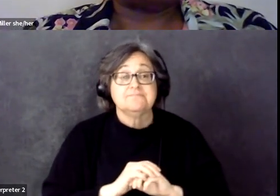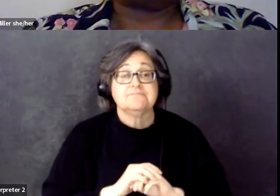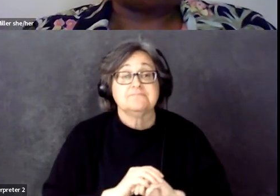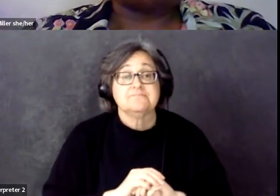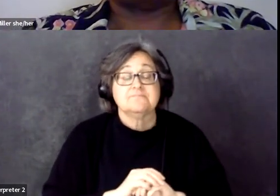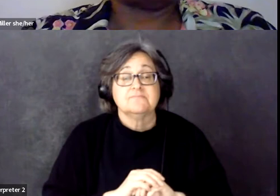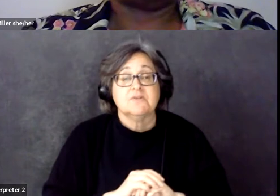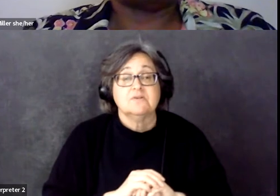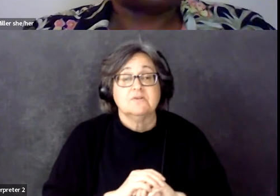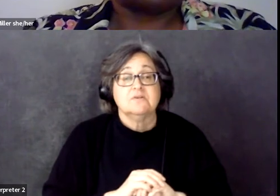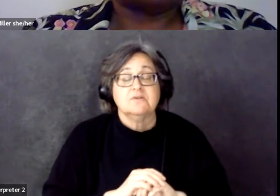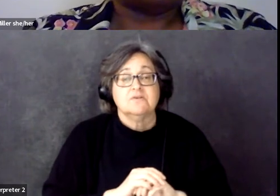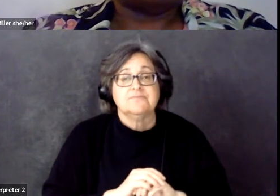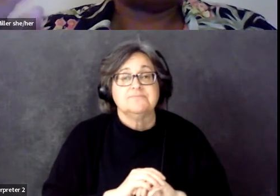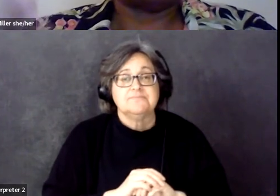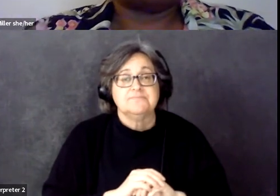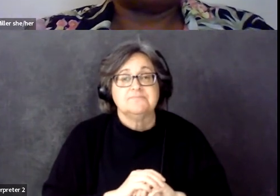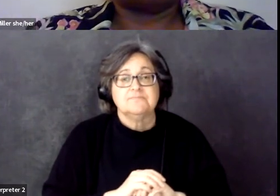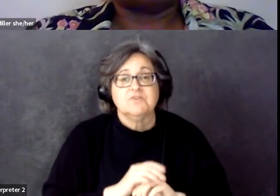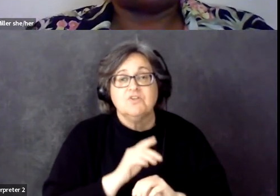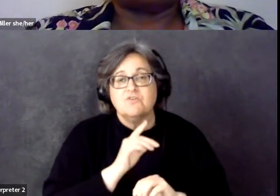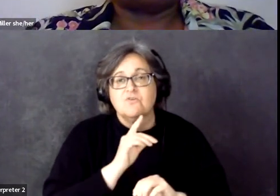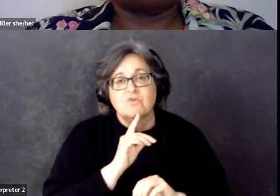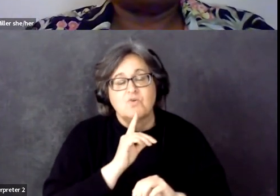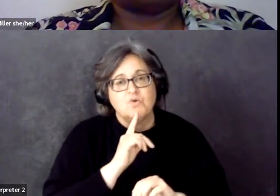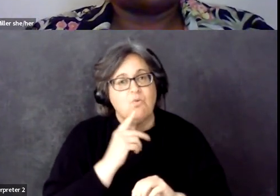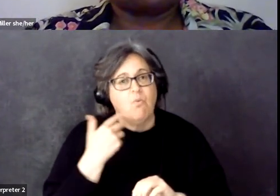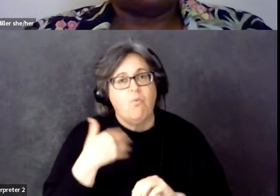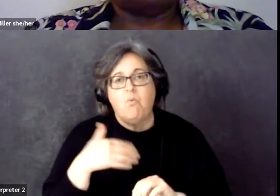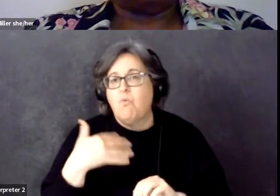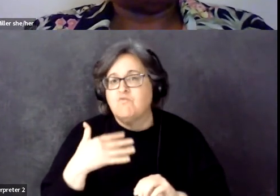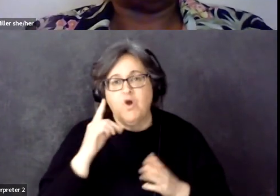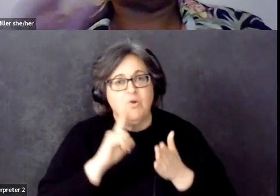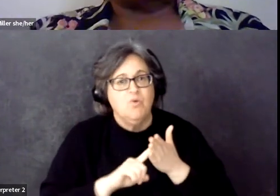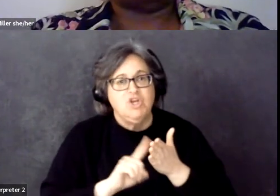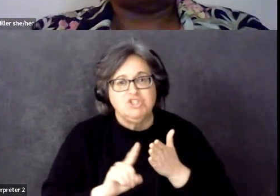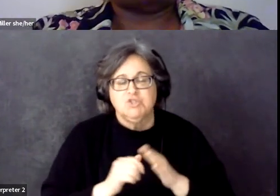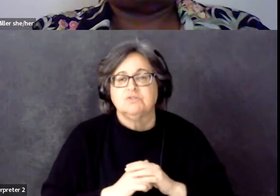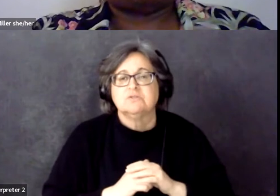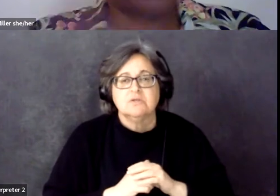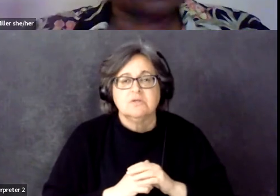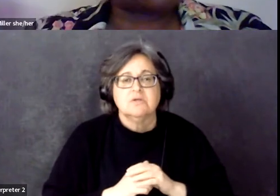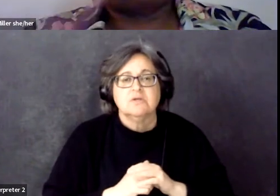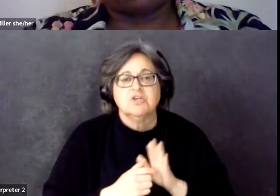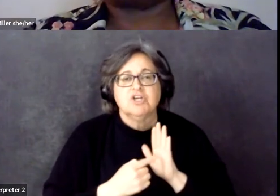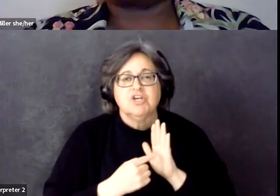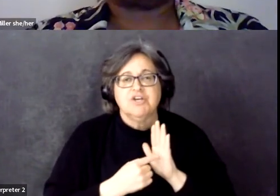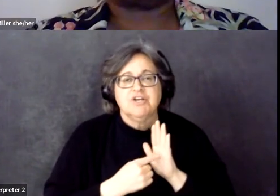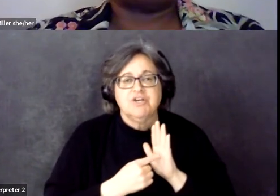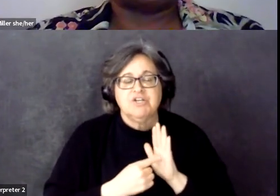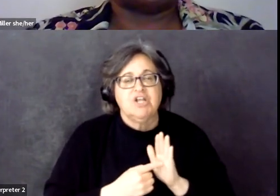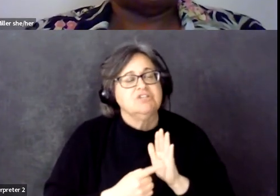there is overwhelming research that shows that the vast,